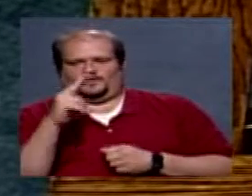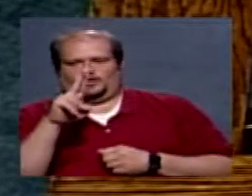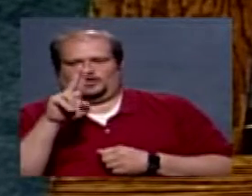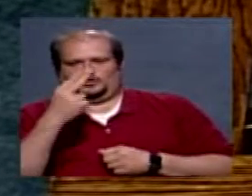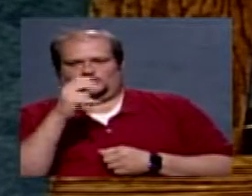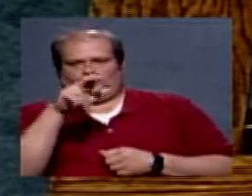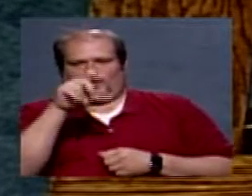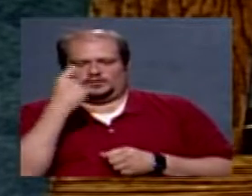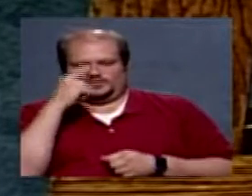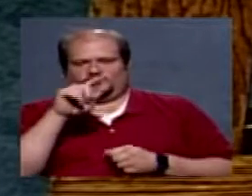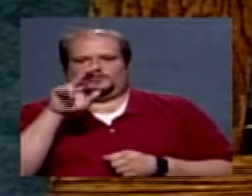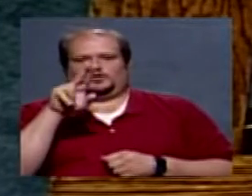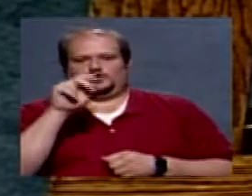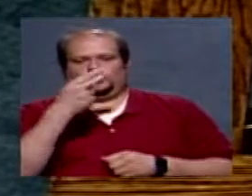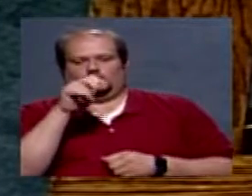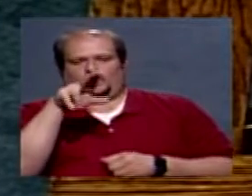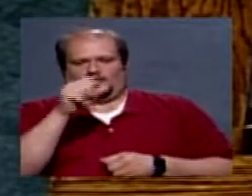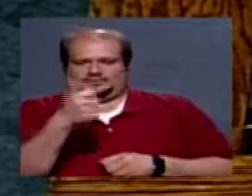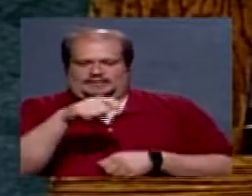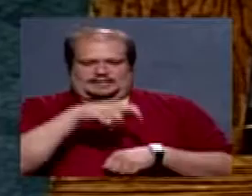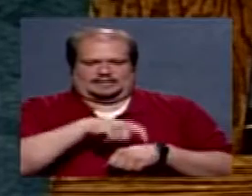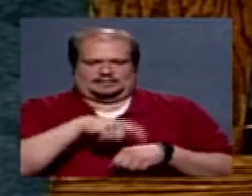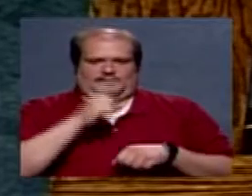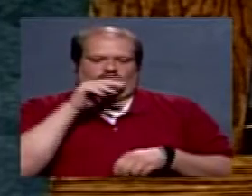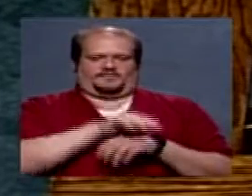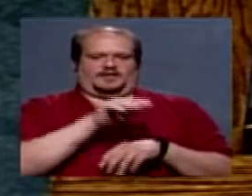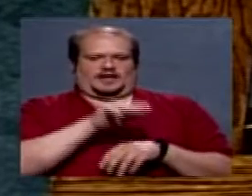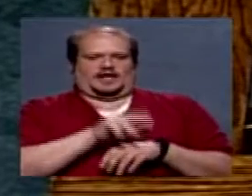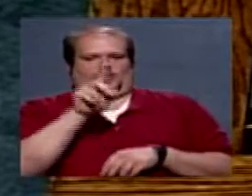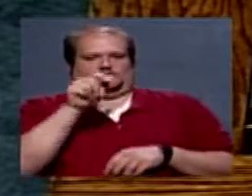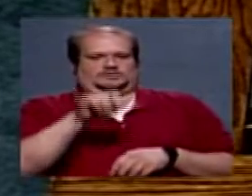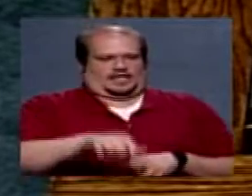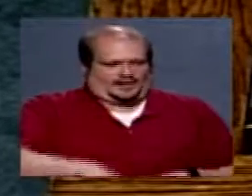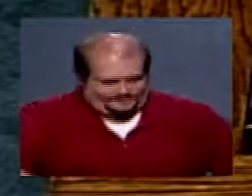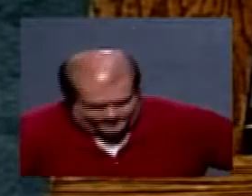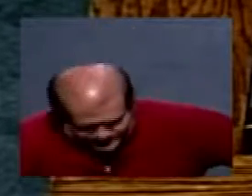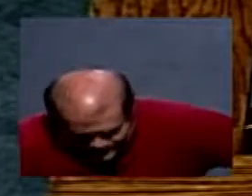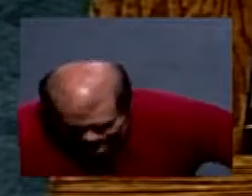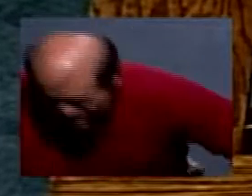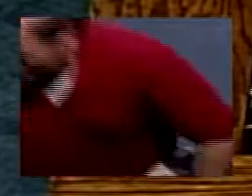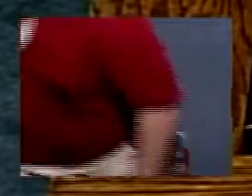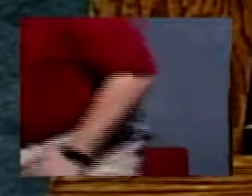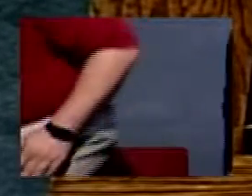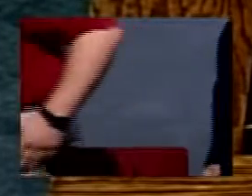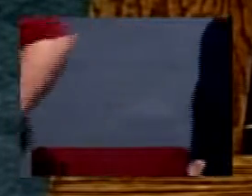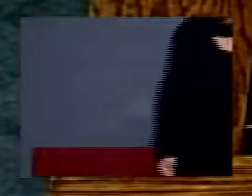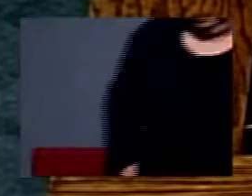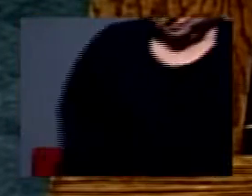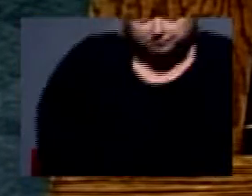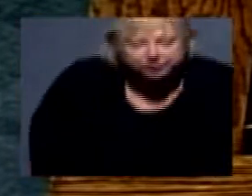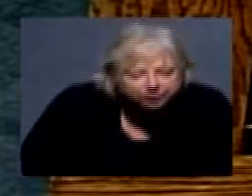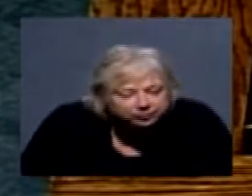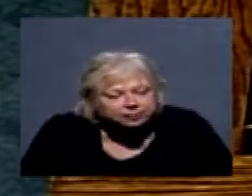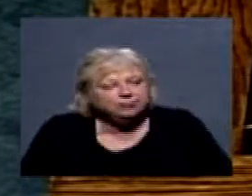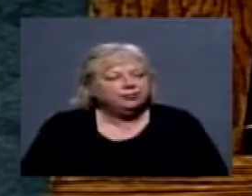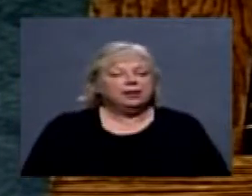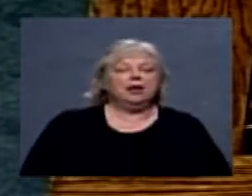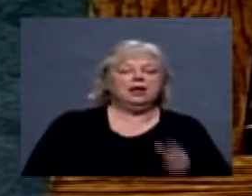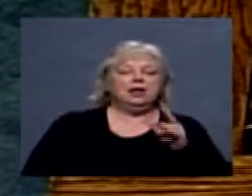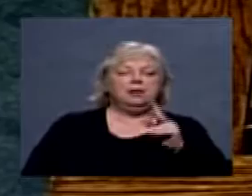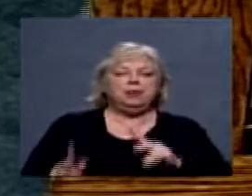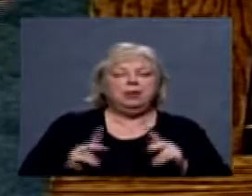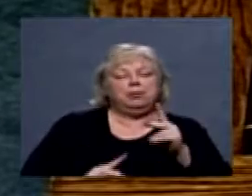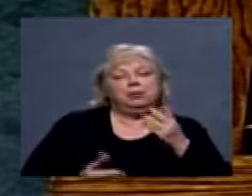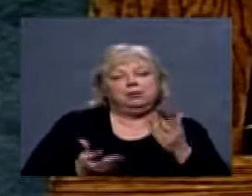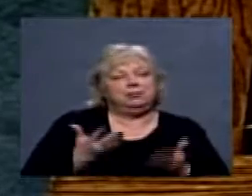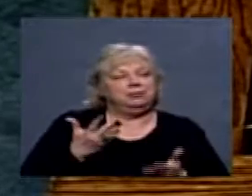through your neighborhood at any time of the night or day. You know, you're looking at people who could possibly, you know,